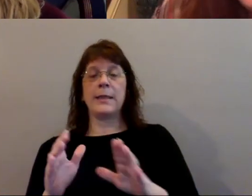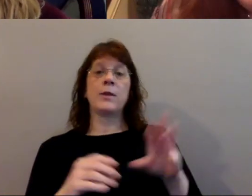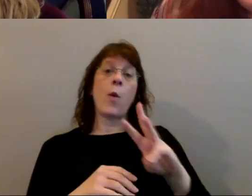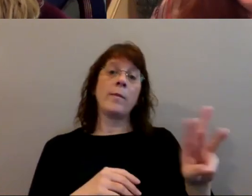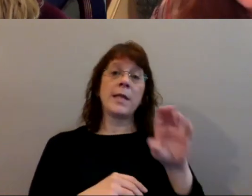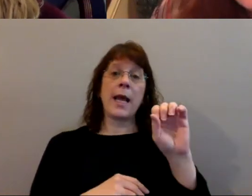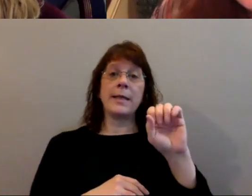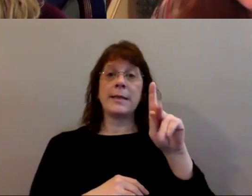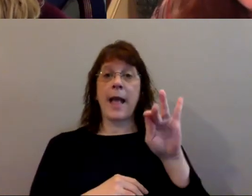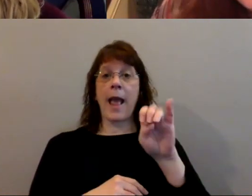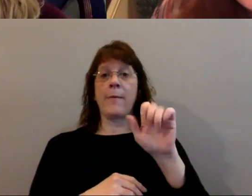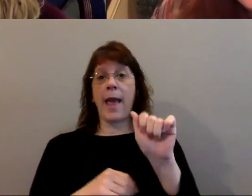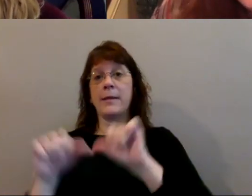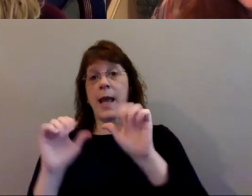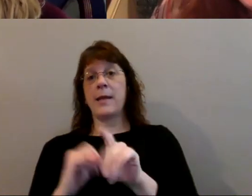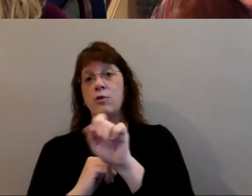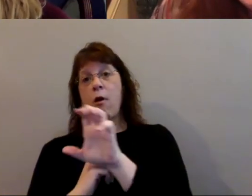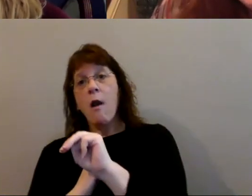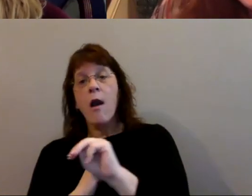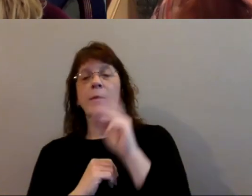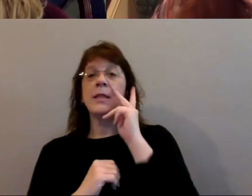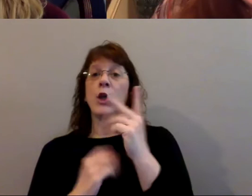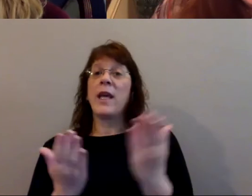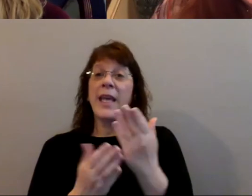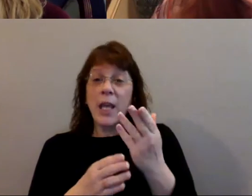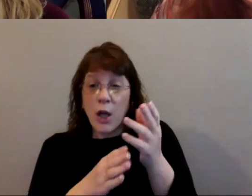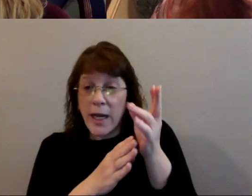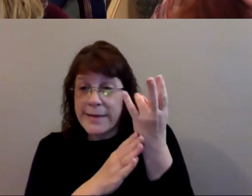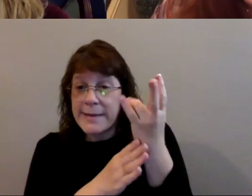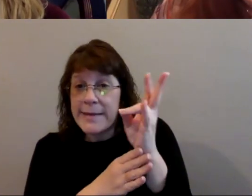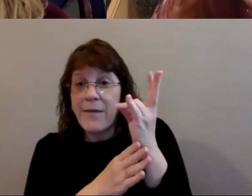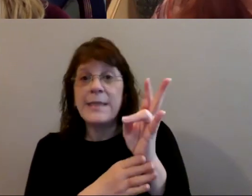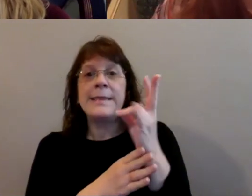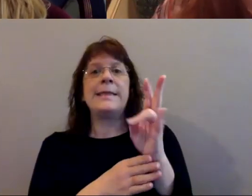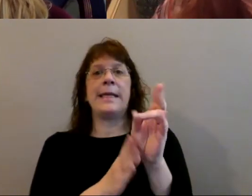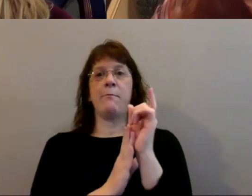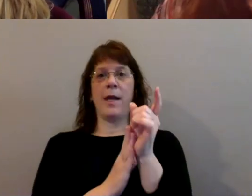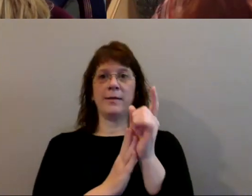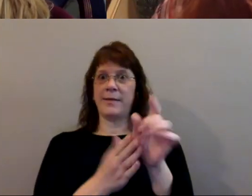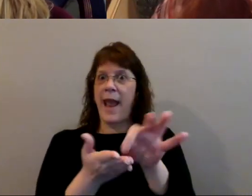skypeascientist.com. We will see you back here in 17